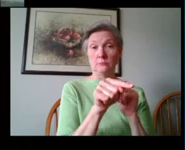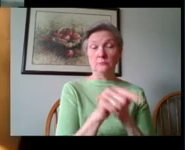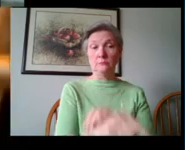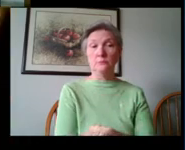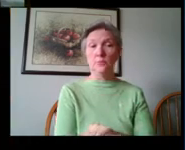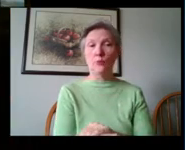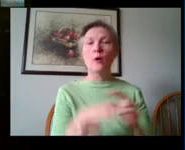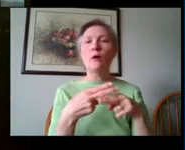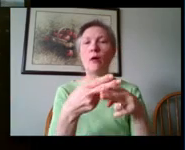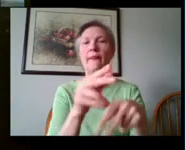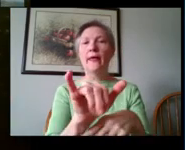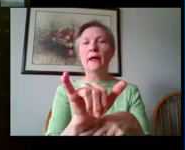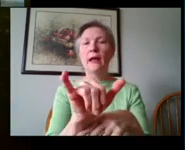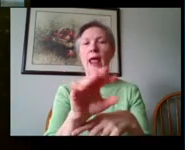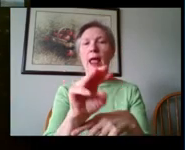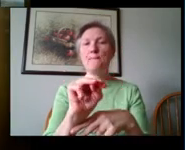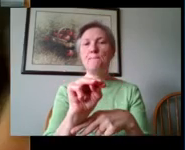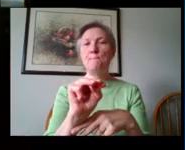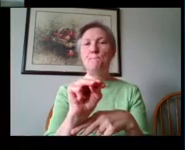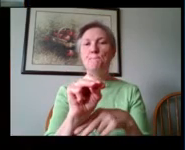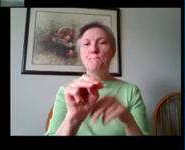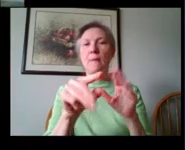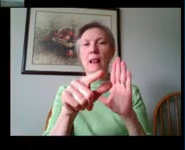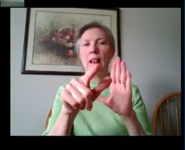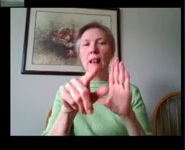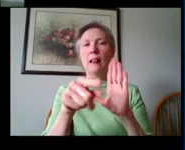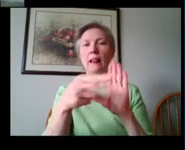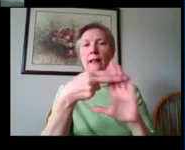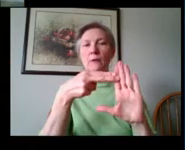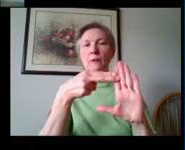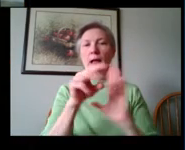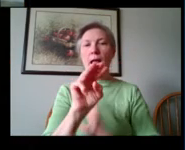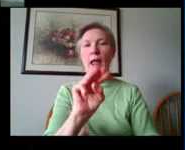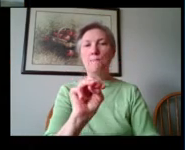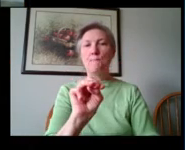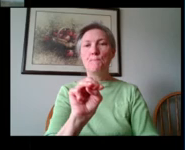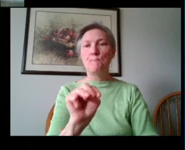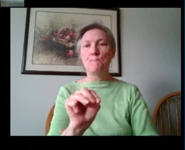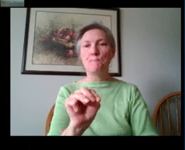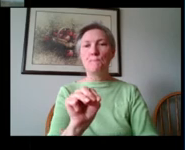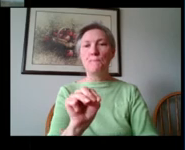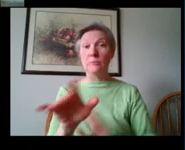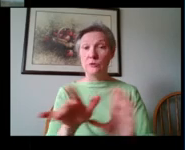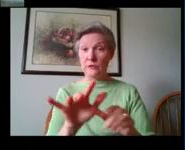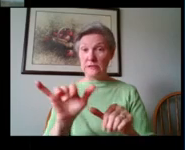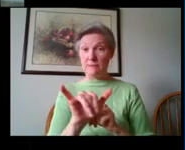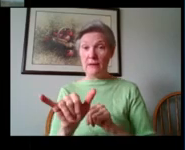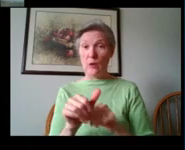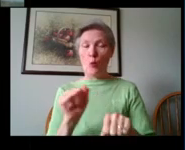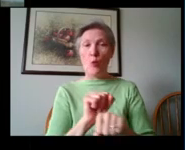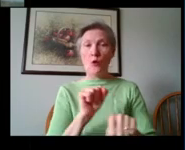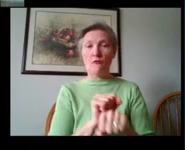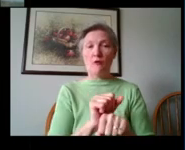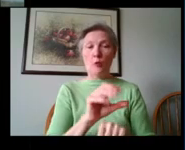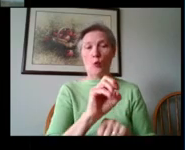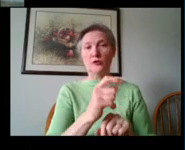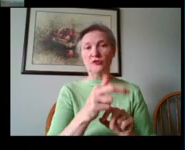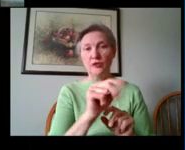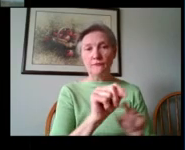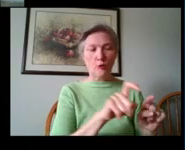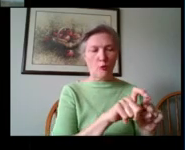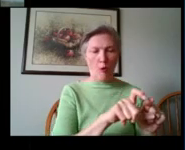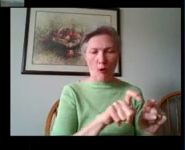and we'll call it M. Okay, here's my point M. I'm going to do the same thing. I'm going to work from my origin across my x-axis